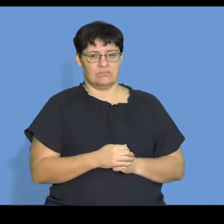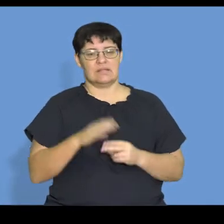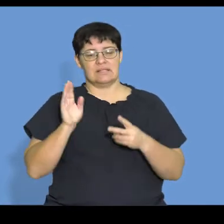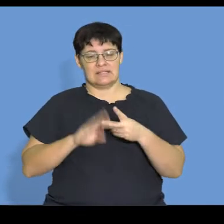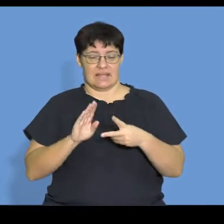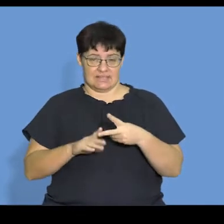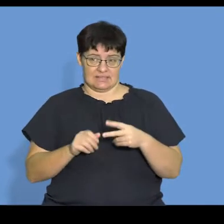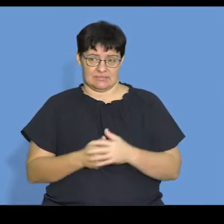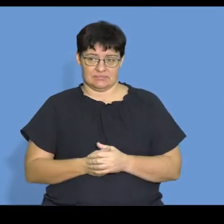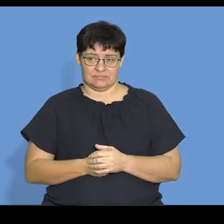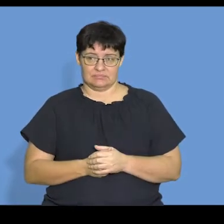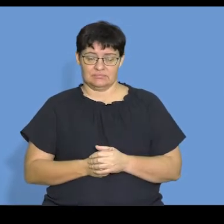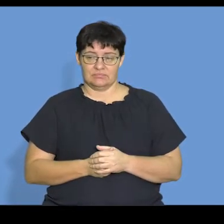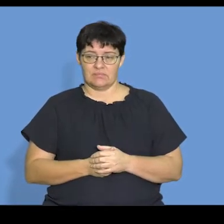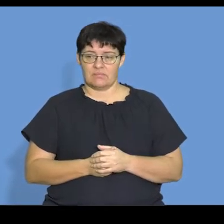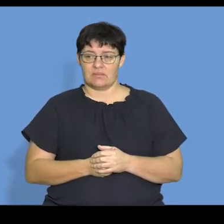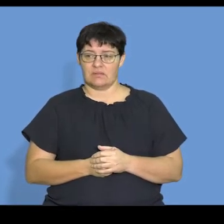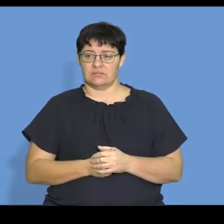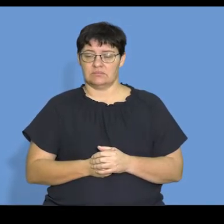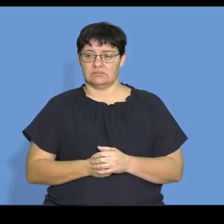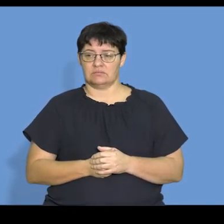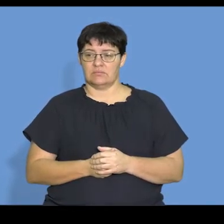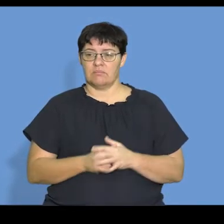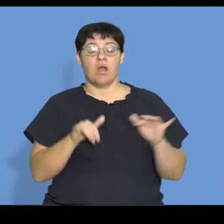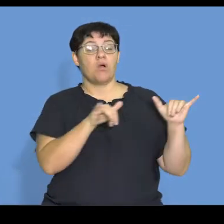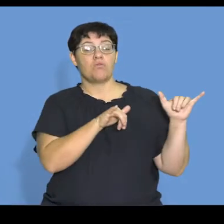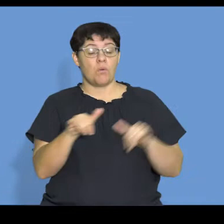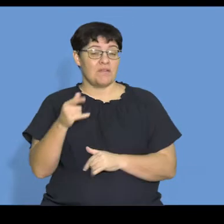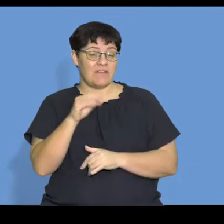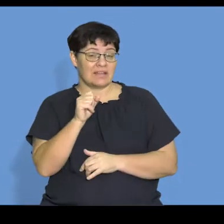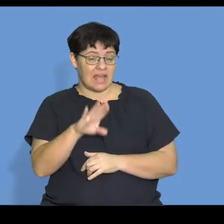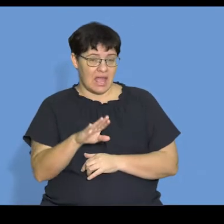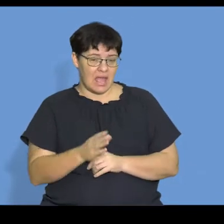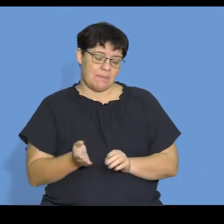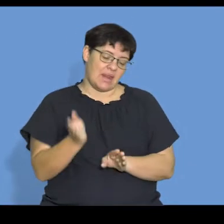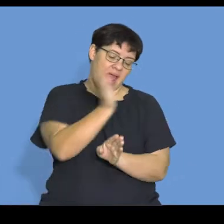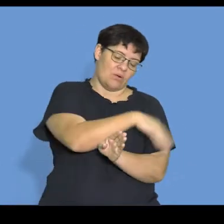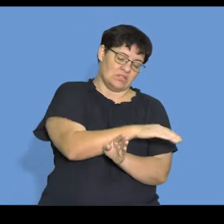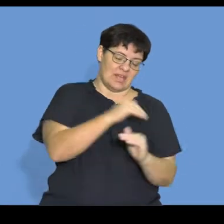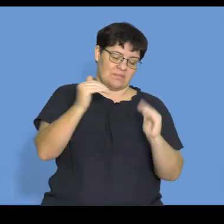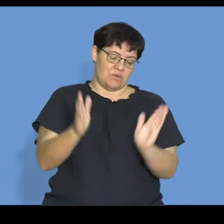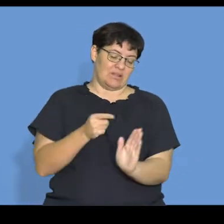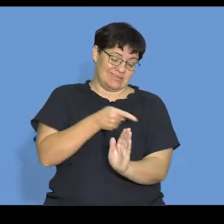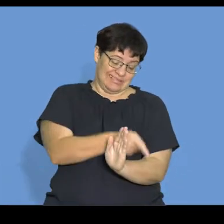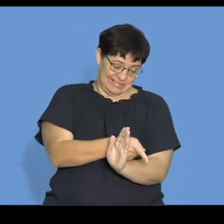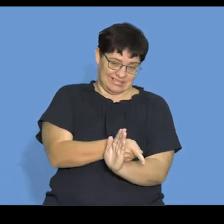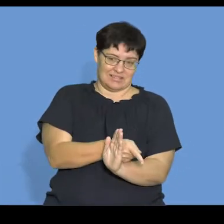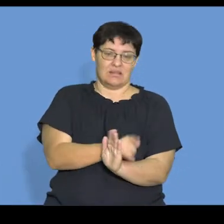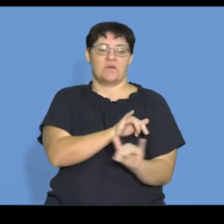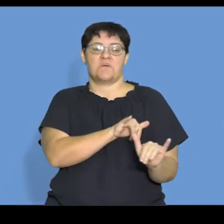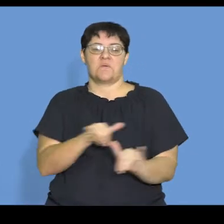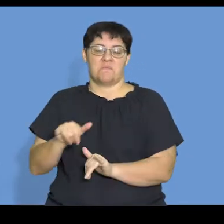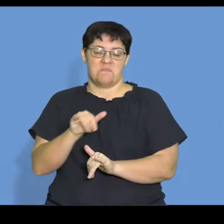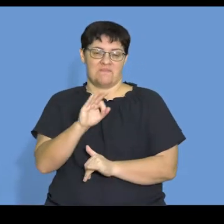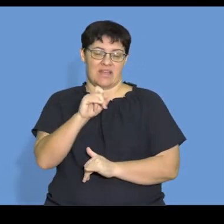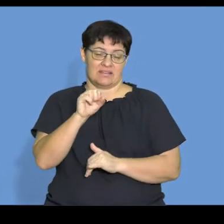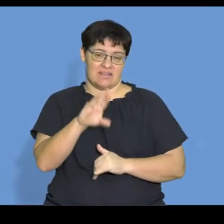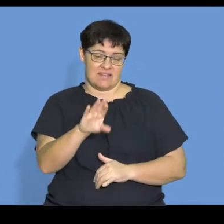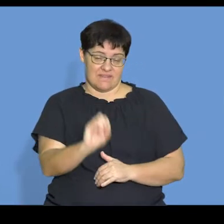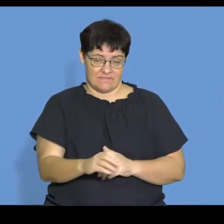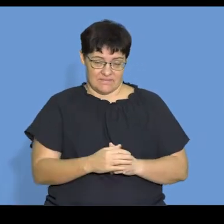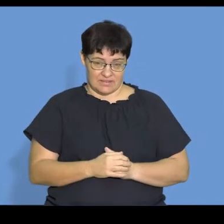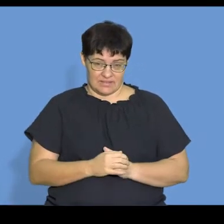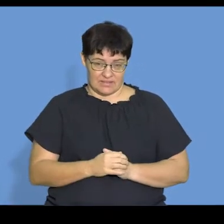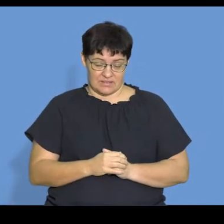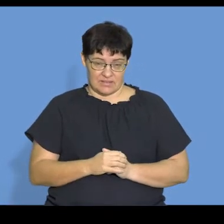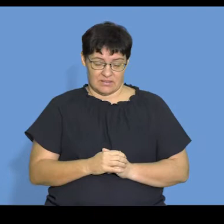term that I have there. And then my common factor will be what is outside the bracket. Remember, I said always